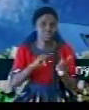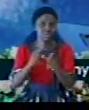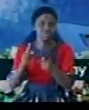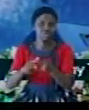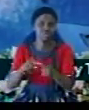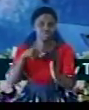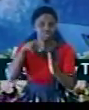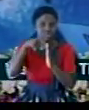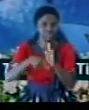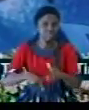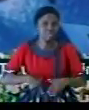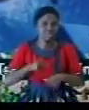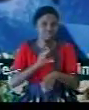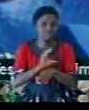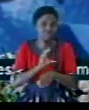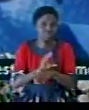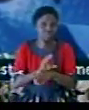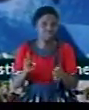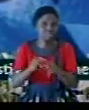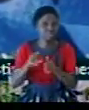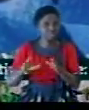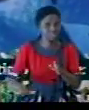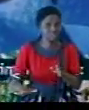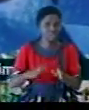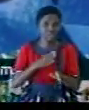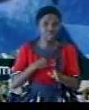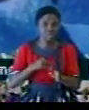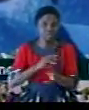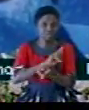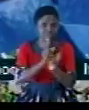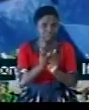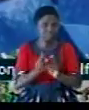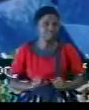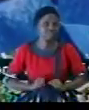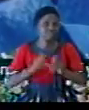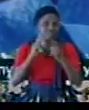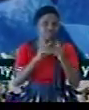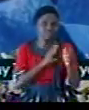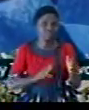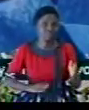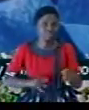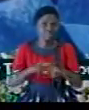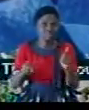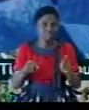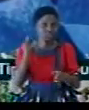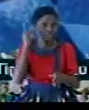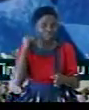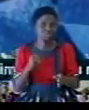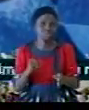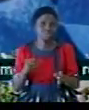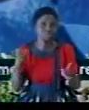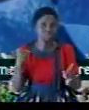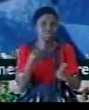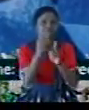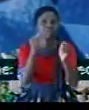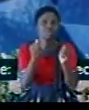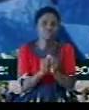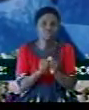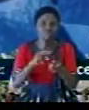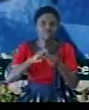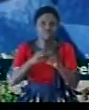in this church. But I was attacked with bipolar disorder, like insanity,